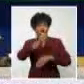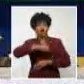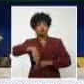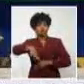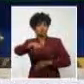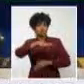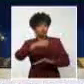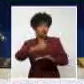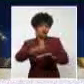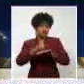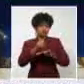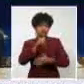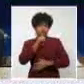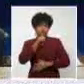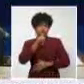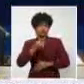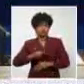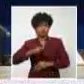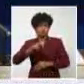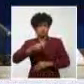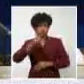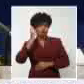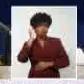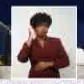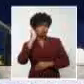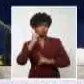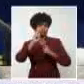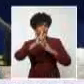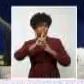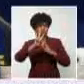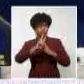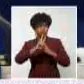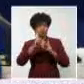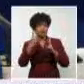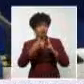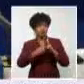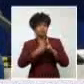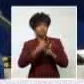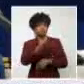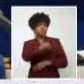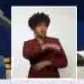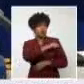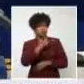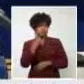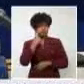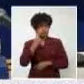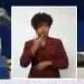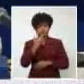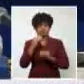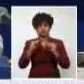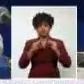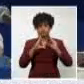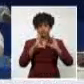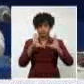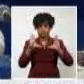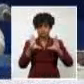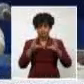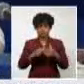Good morning to you who make this broadcast possible and to all those who tune in.